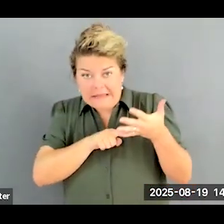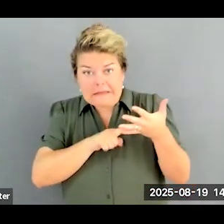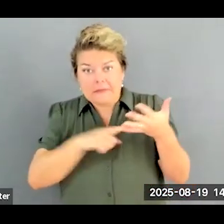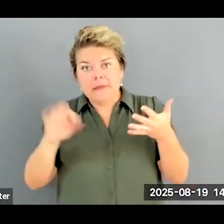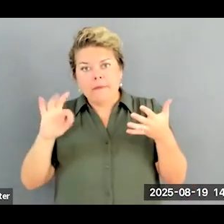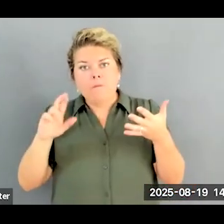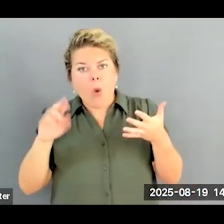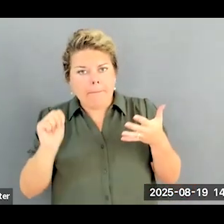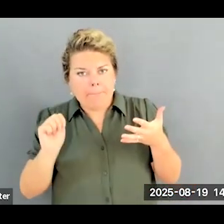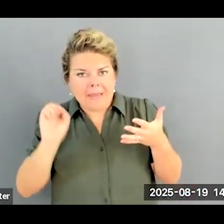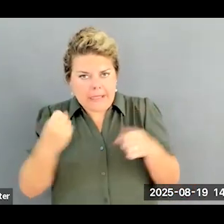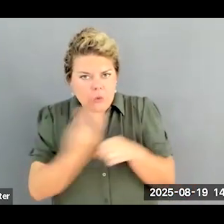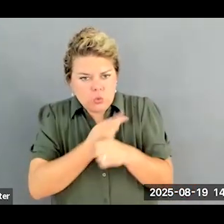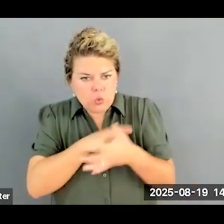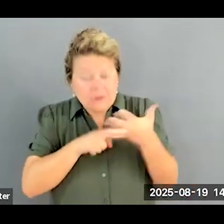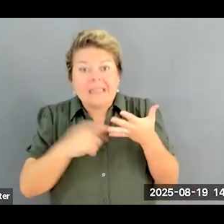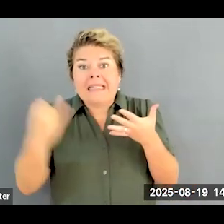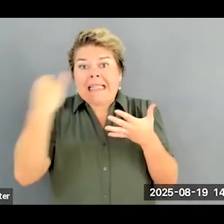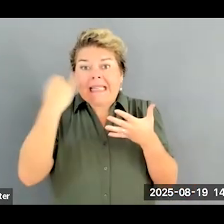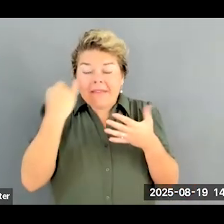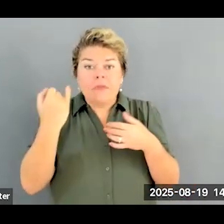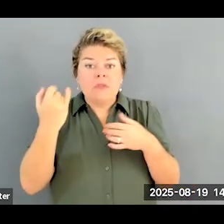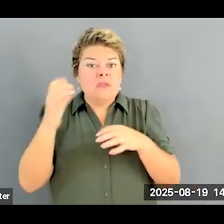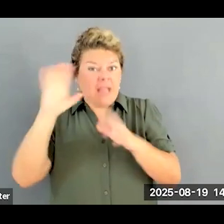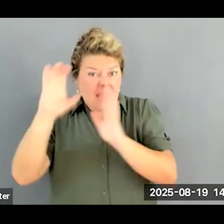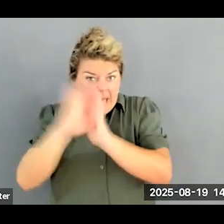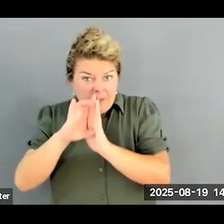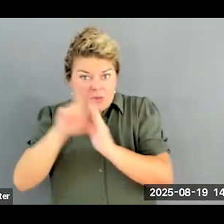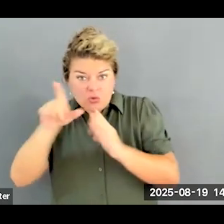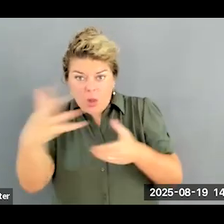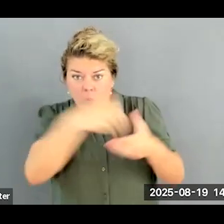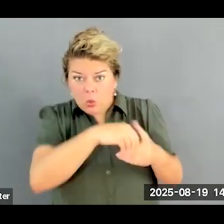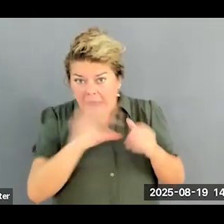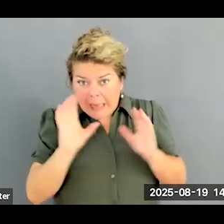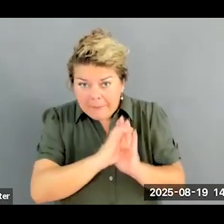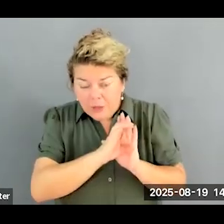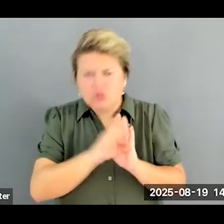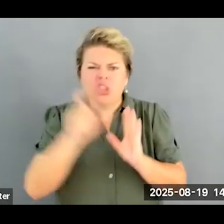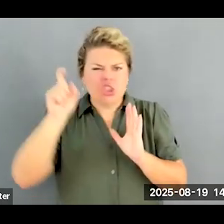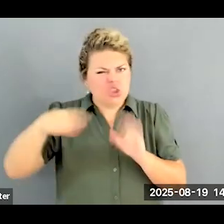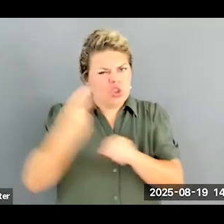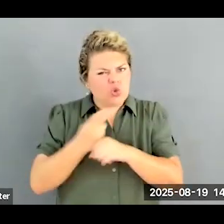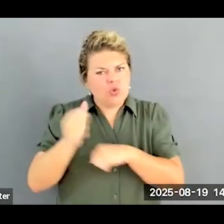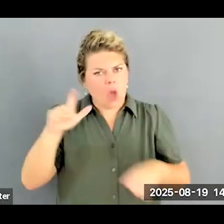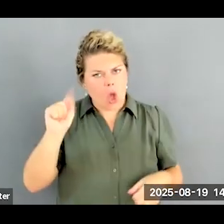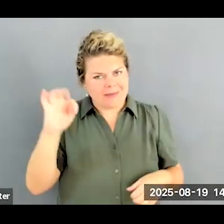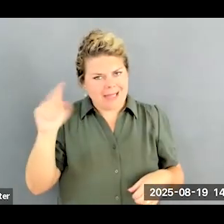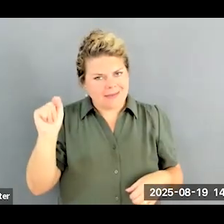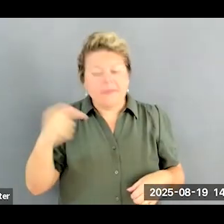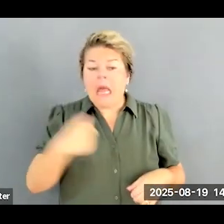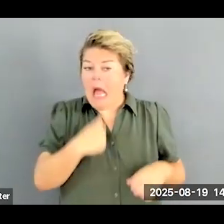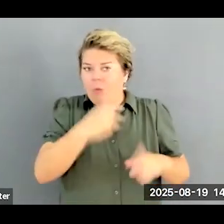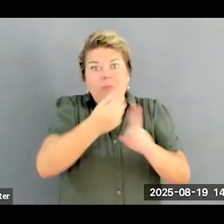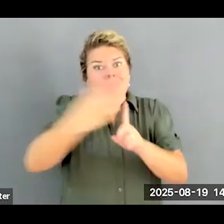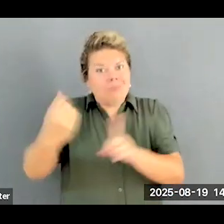and should be utilized if important contextual images are being included. So for the sake of time, I don't plan on going in depth for each